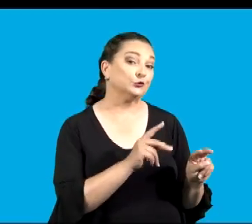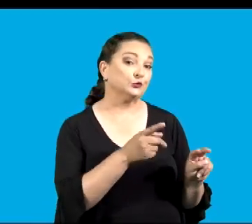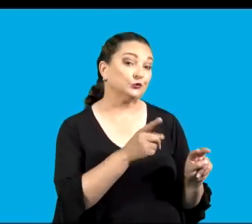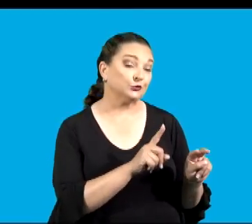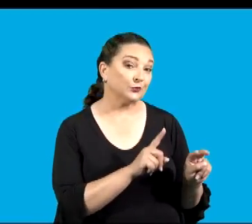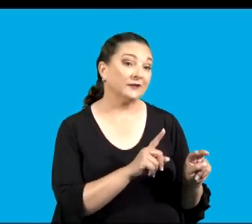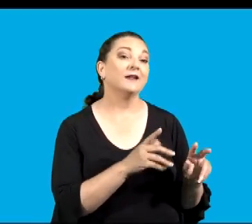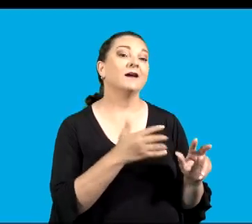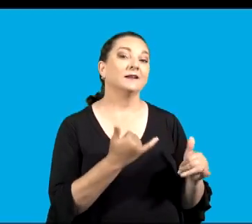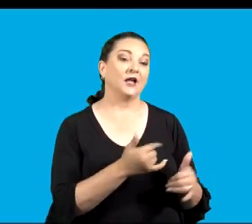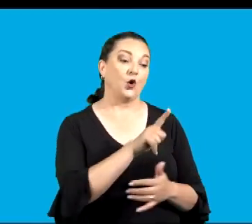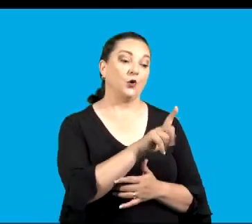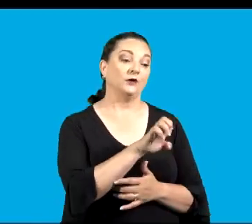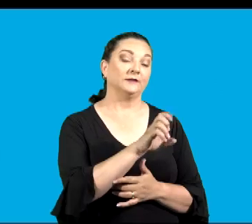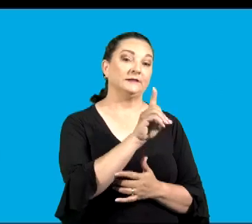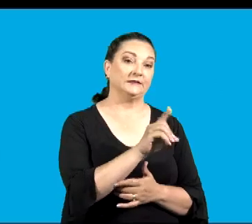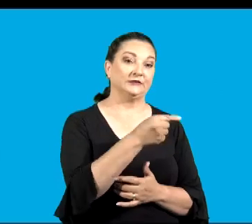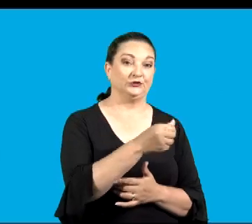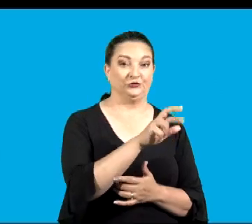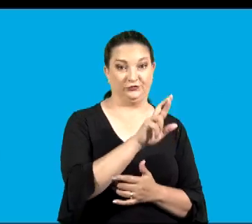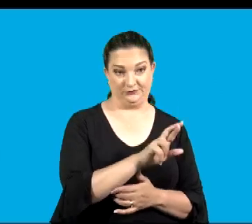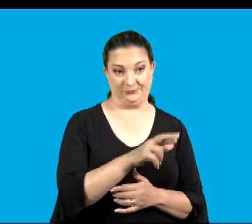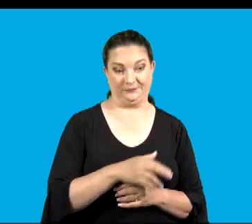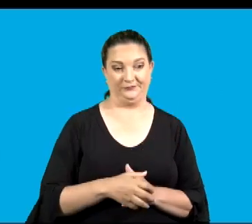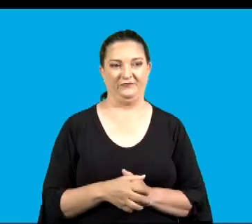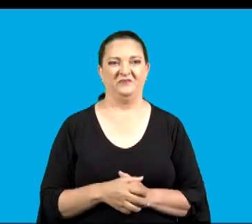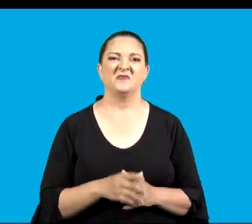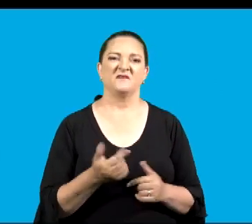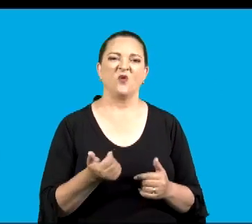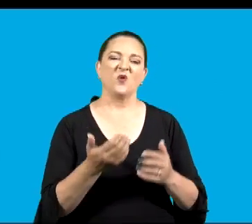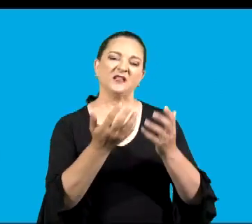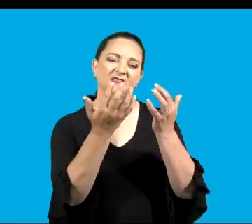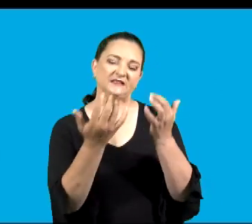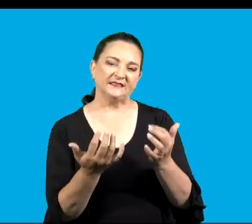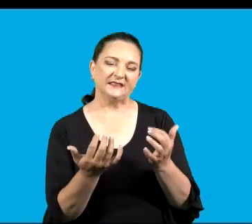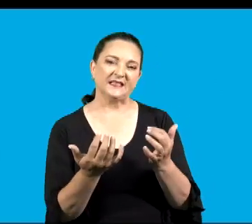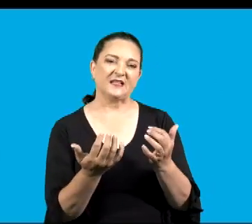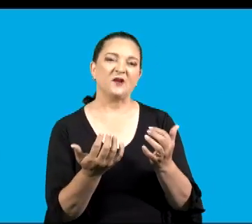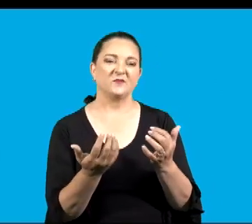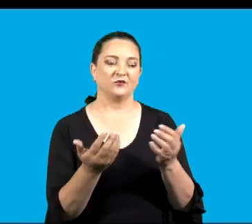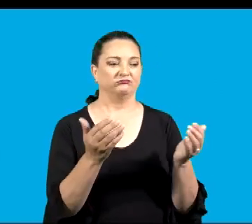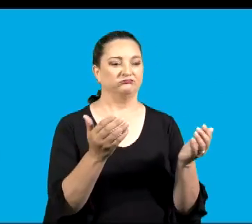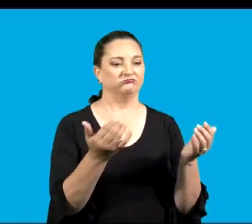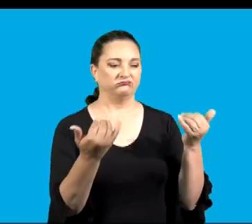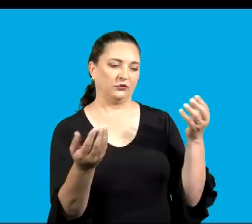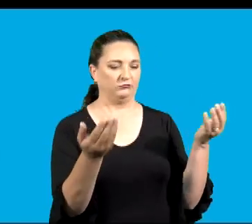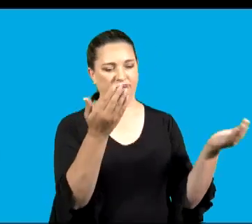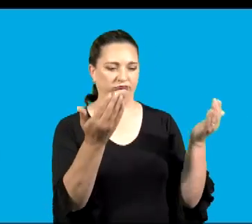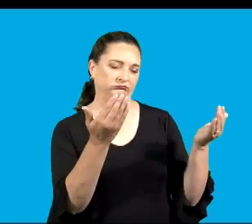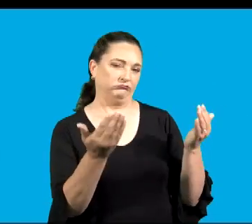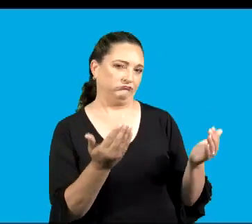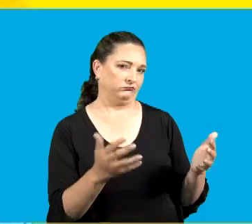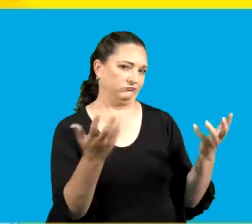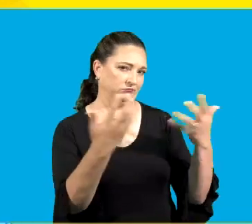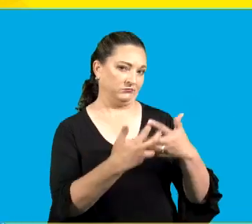looking at the ledger prepared by the business against the statement, which is an external